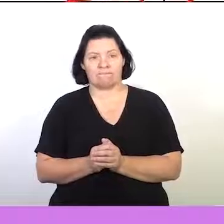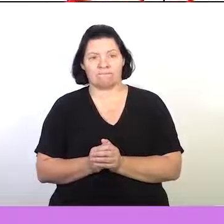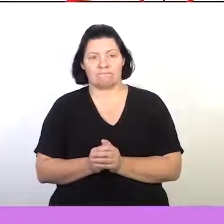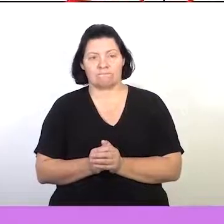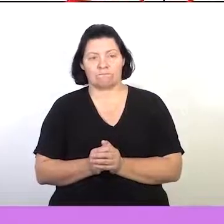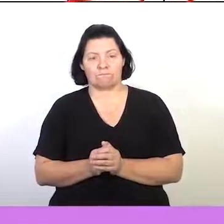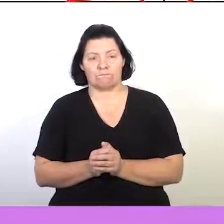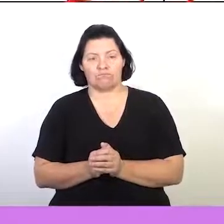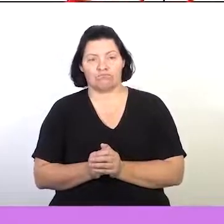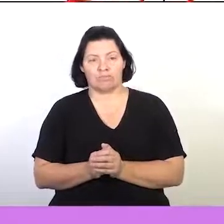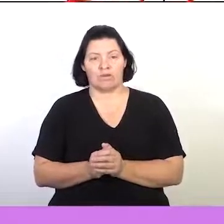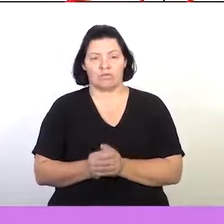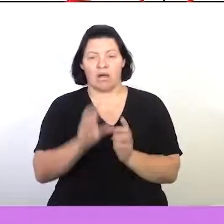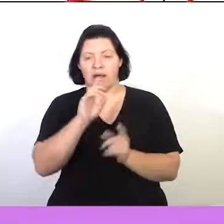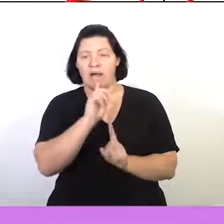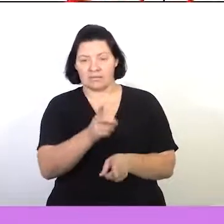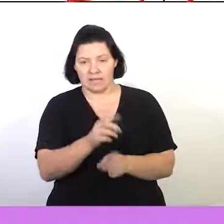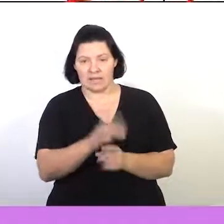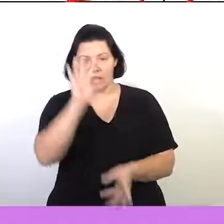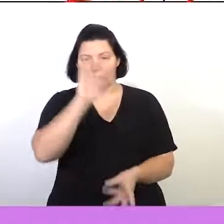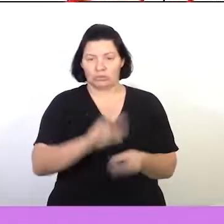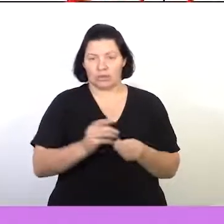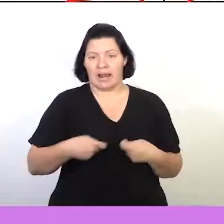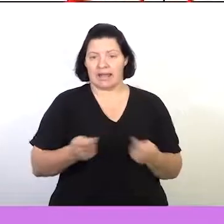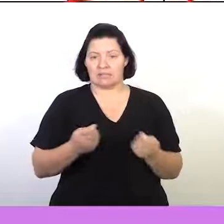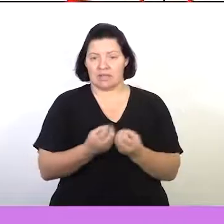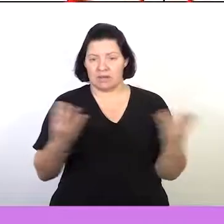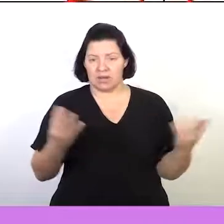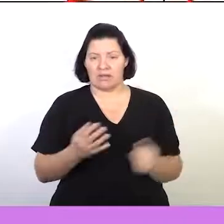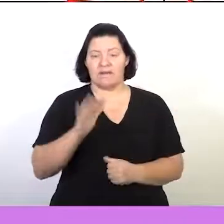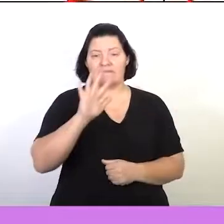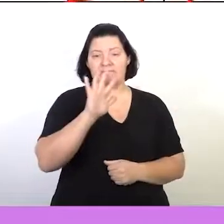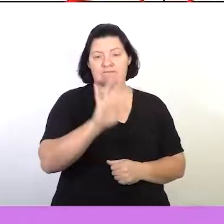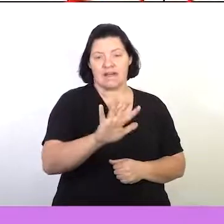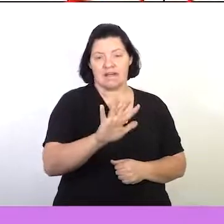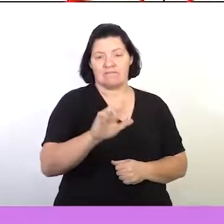412,000. So that will give you a total expense of